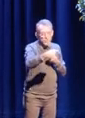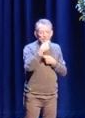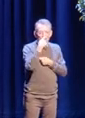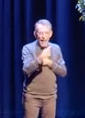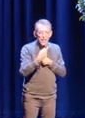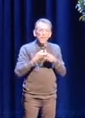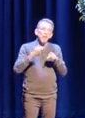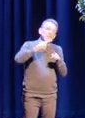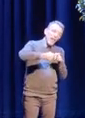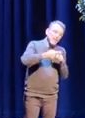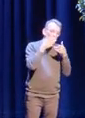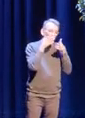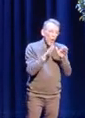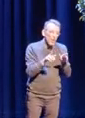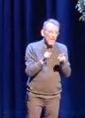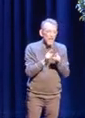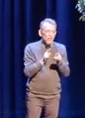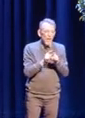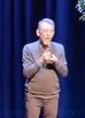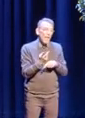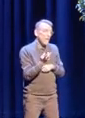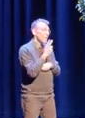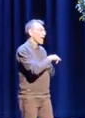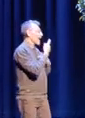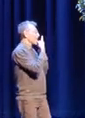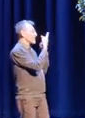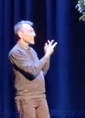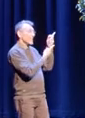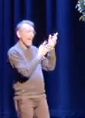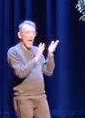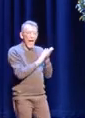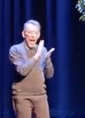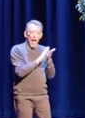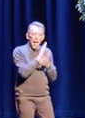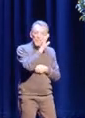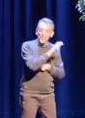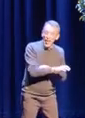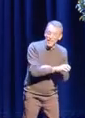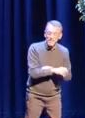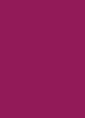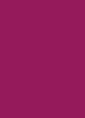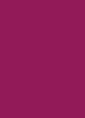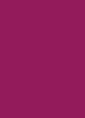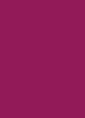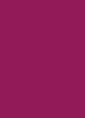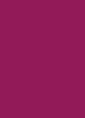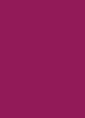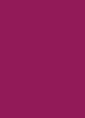to go on holiday and hopefully return to my happy place. So wish me luck. Thank you very much.